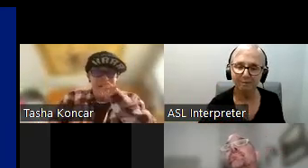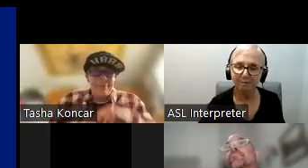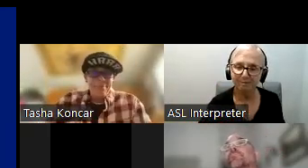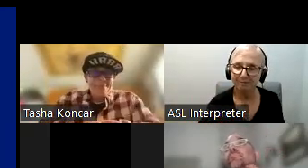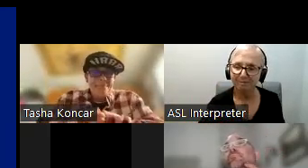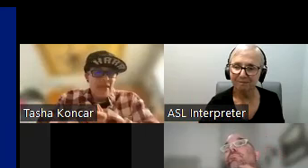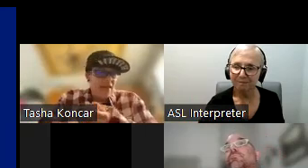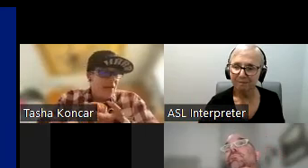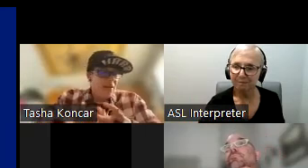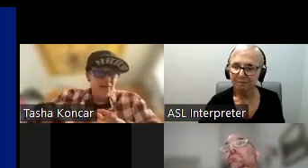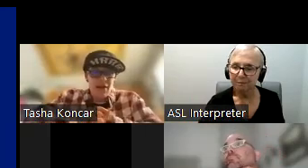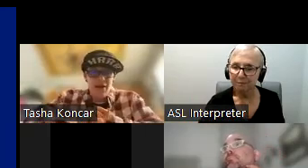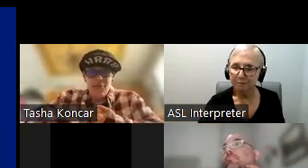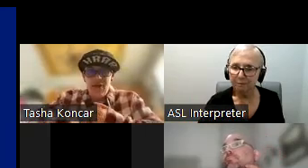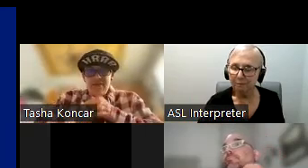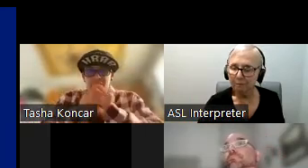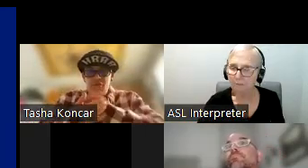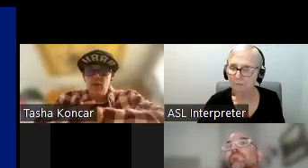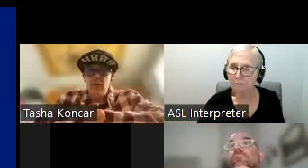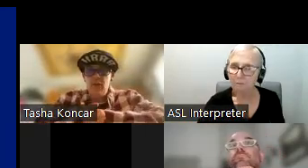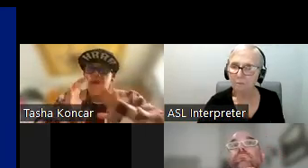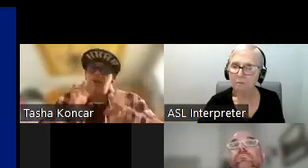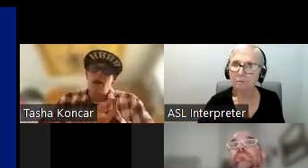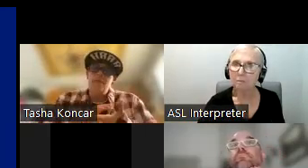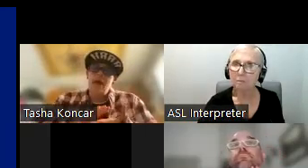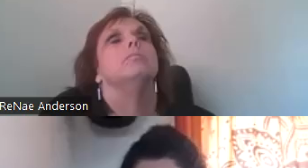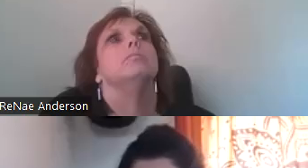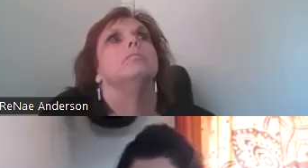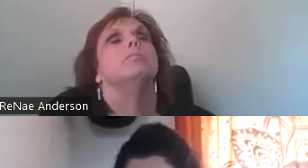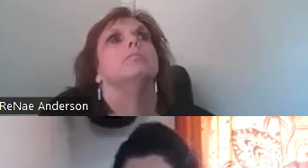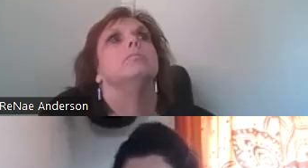Hi, everyone.